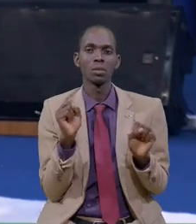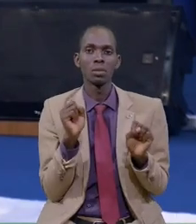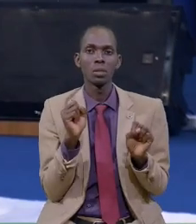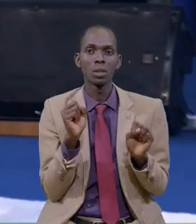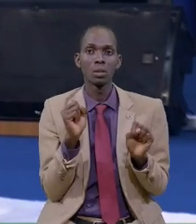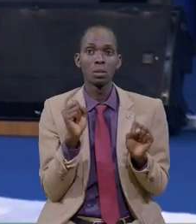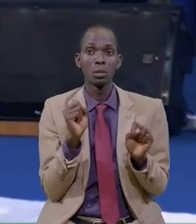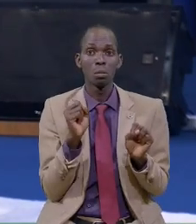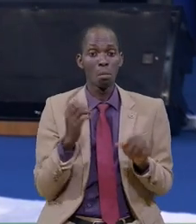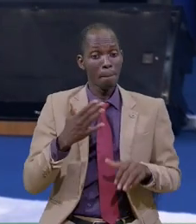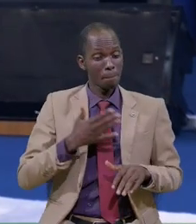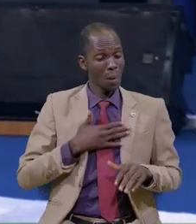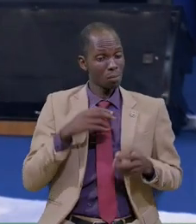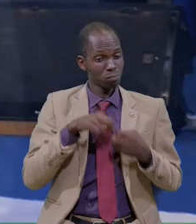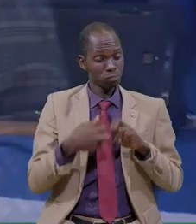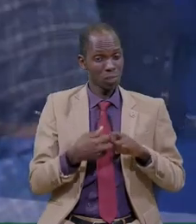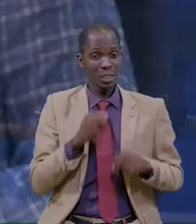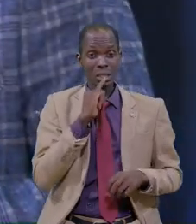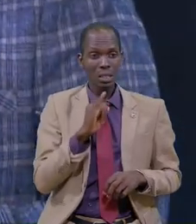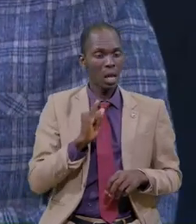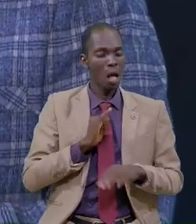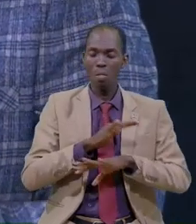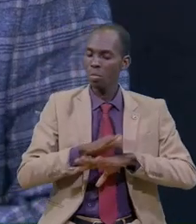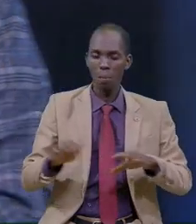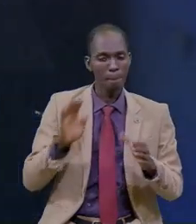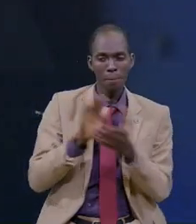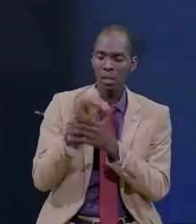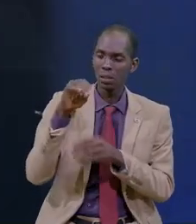My challenge is, I don't believe in healing.